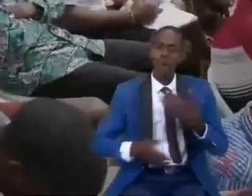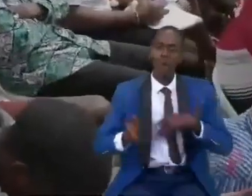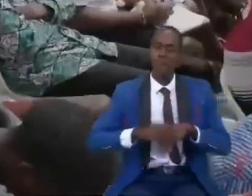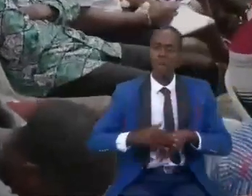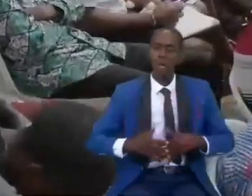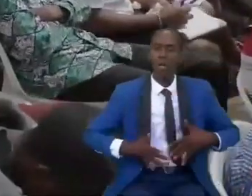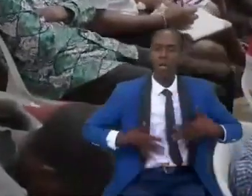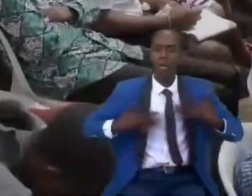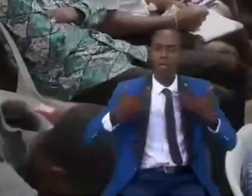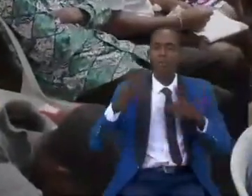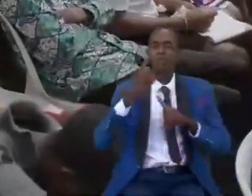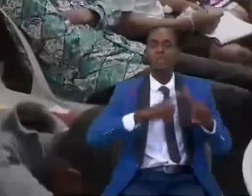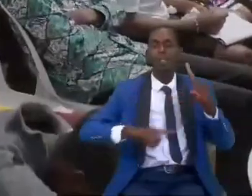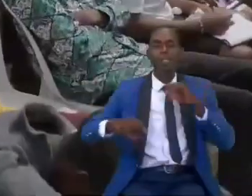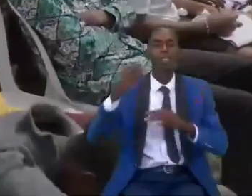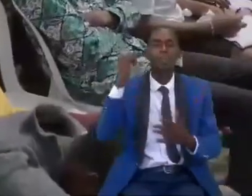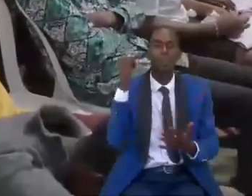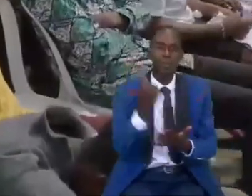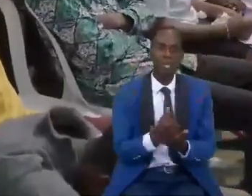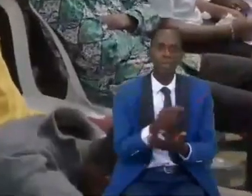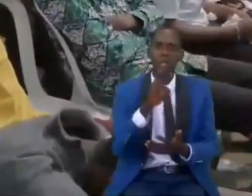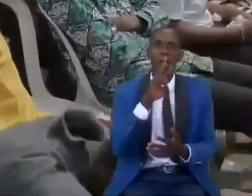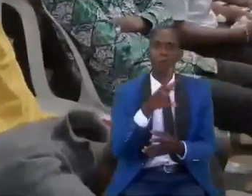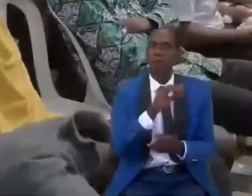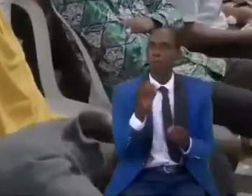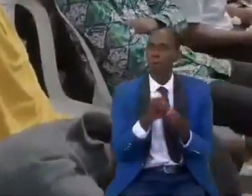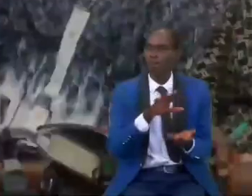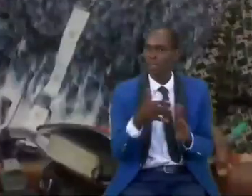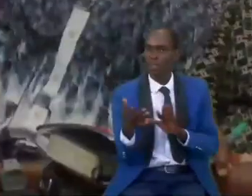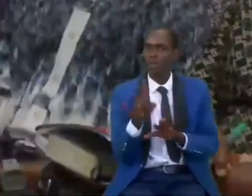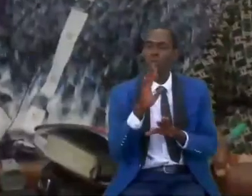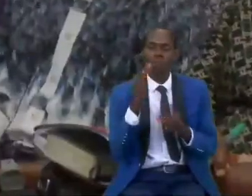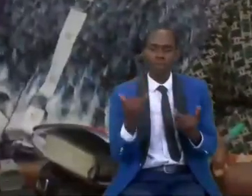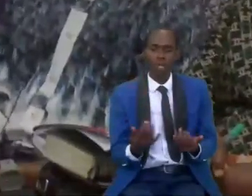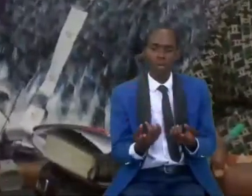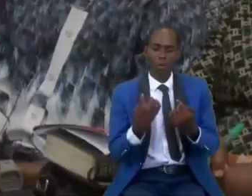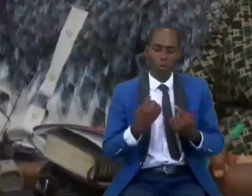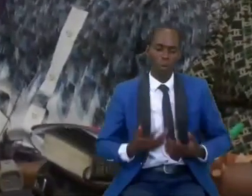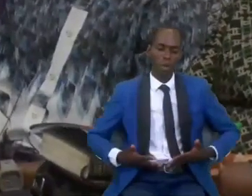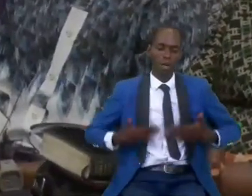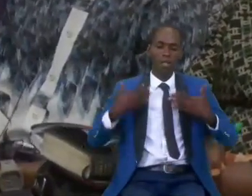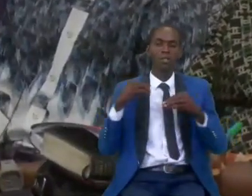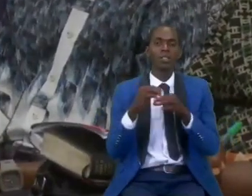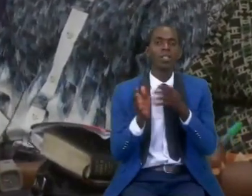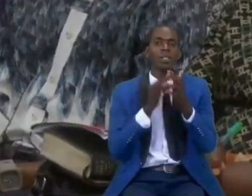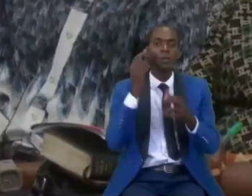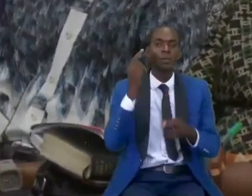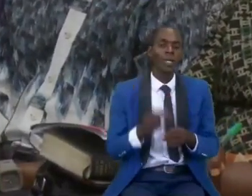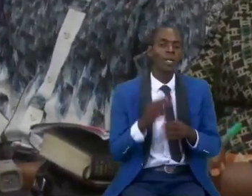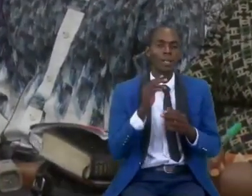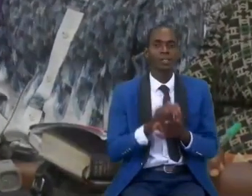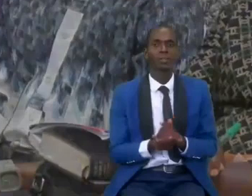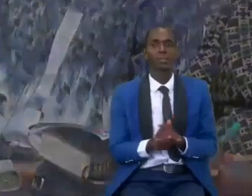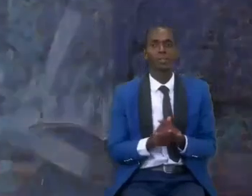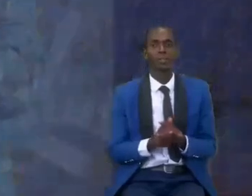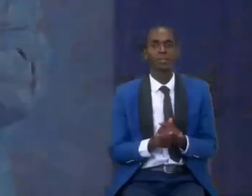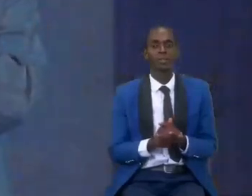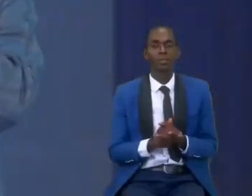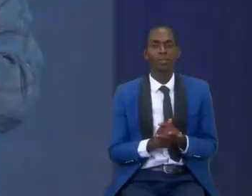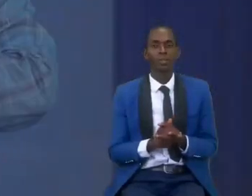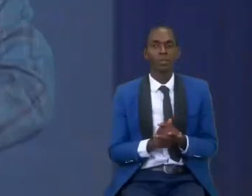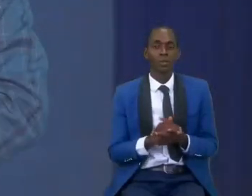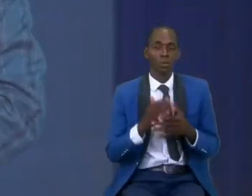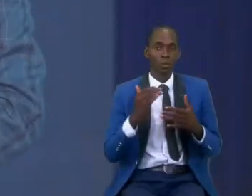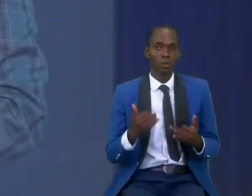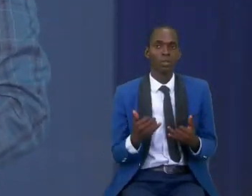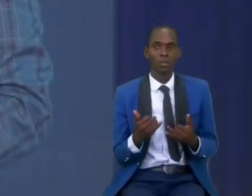come alive in Jesus' name. Come back before I leave that point. You come back to Ecclesiastes